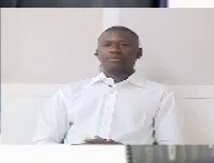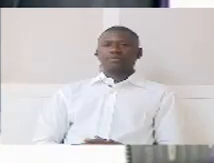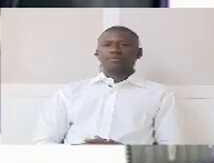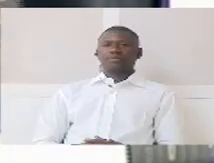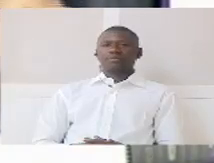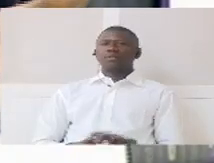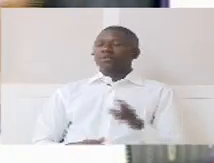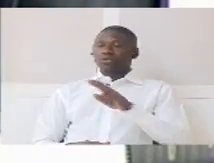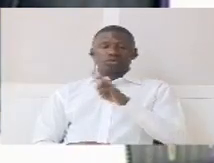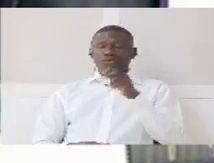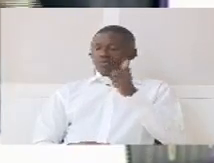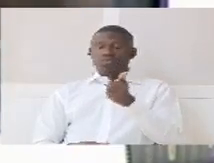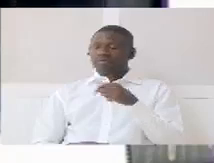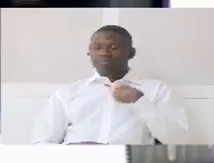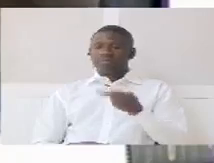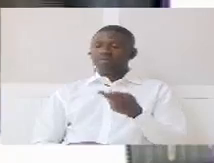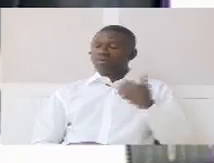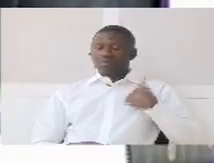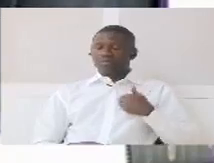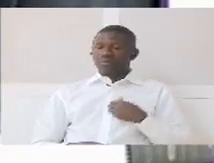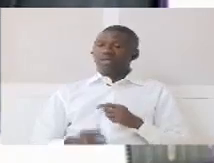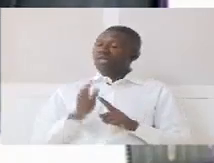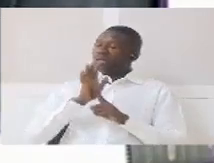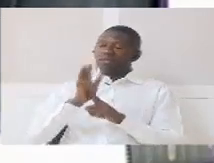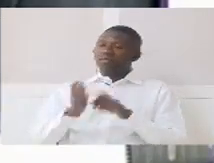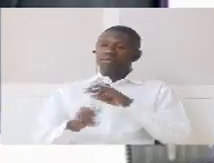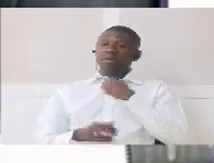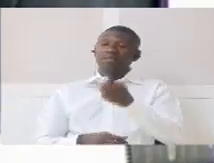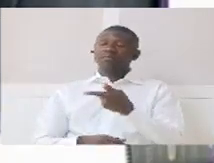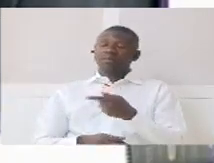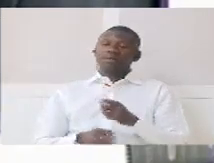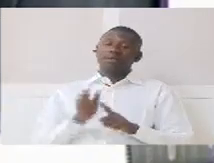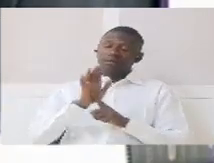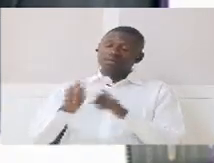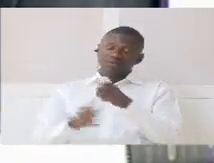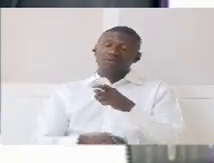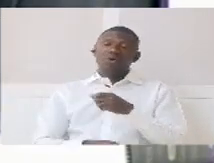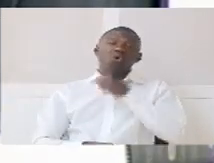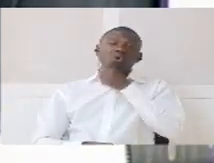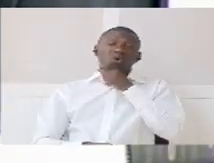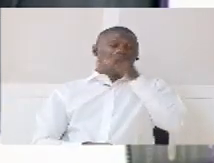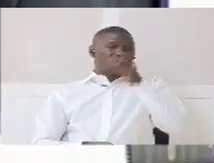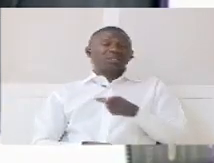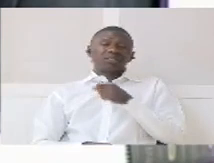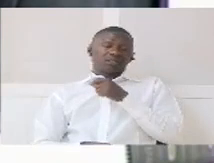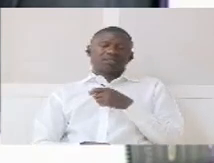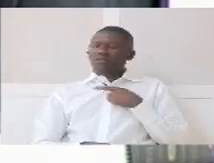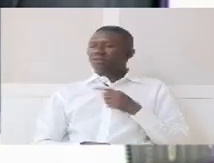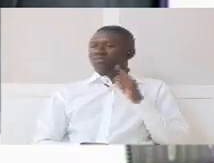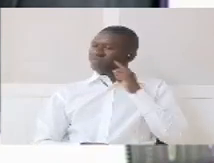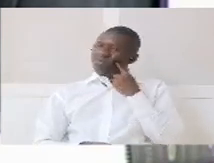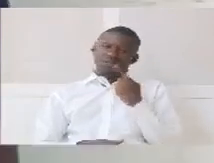halamadung because halamadung manyata ro conduce. So can elderly somebody. It's not fit for human beings. No human being should be in that condition,